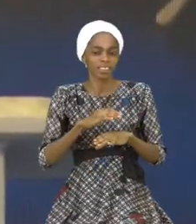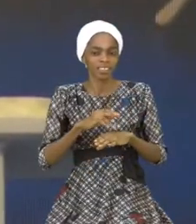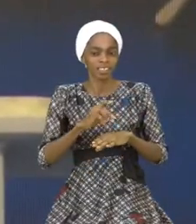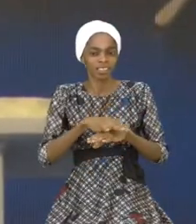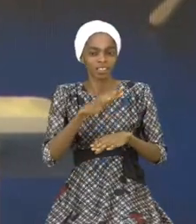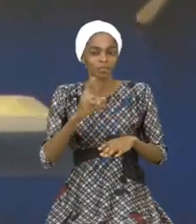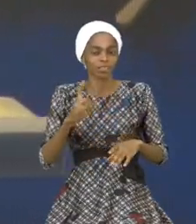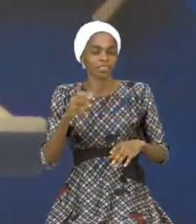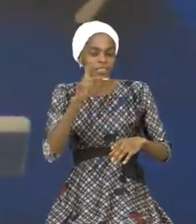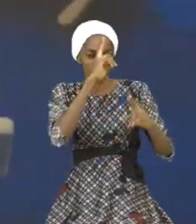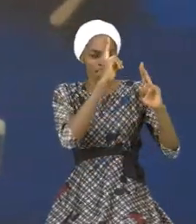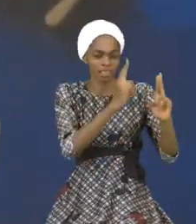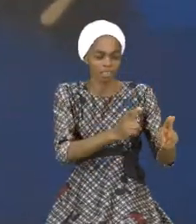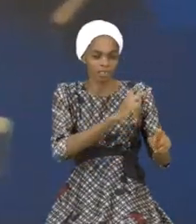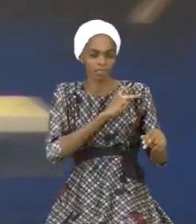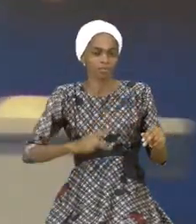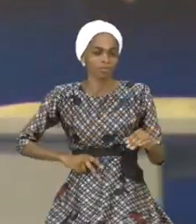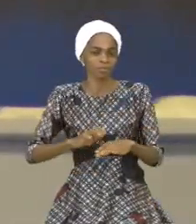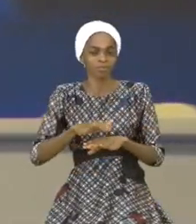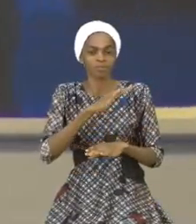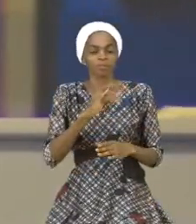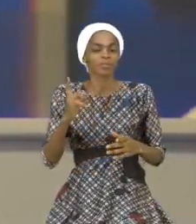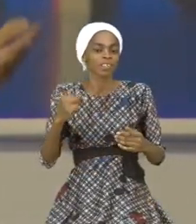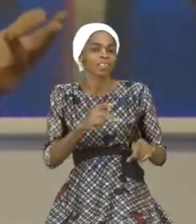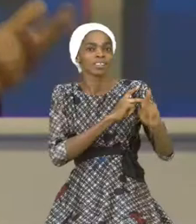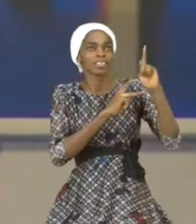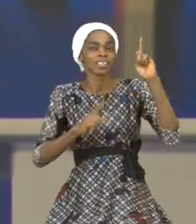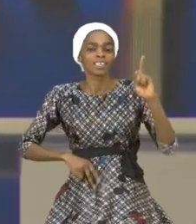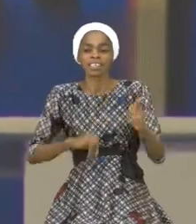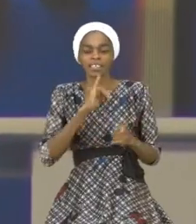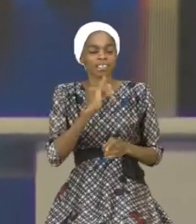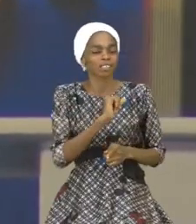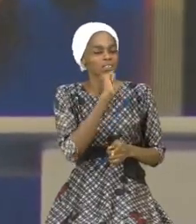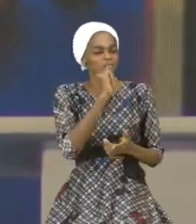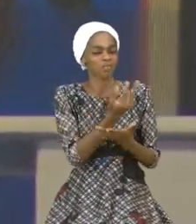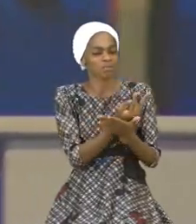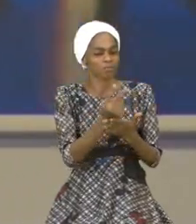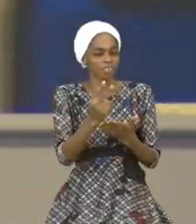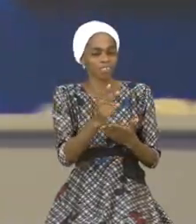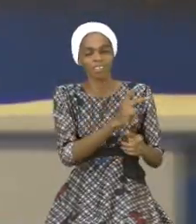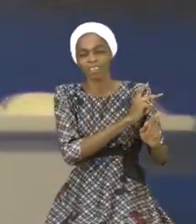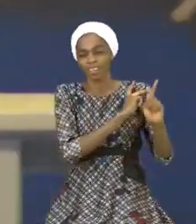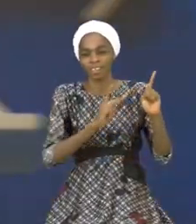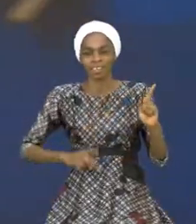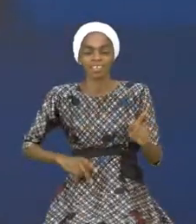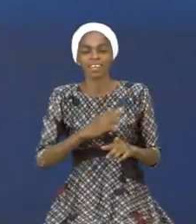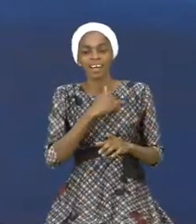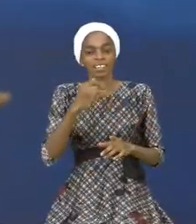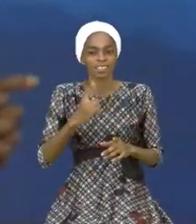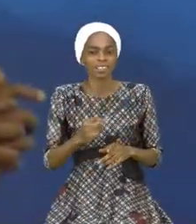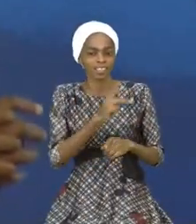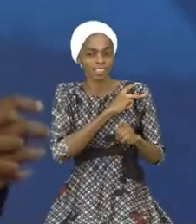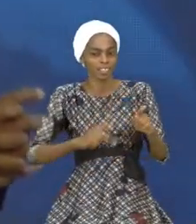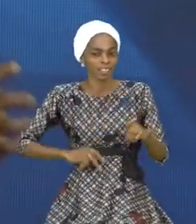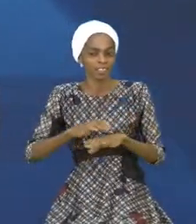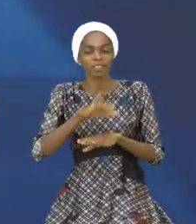kingdom. The king is an unfailing king, and a kingdom is a